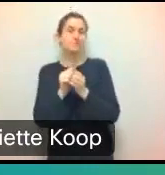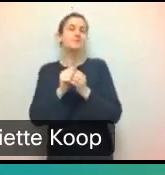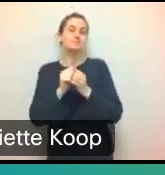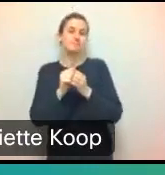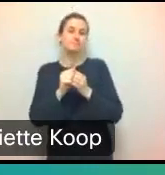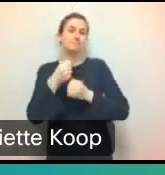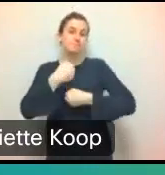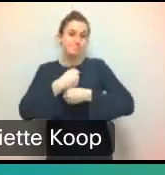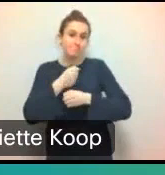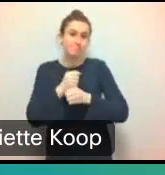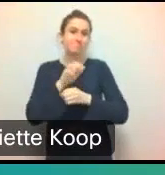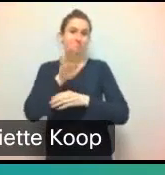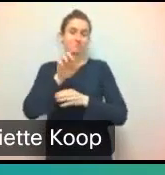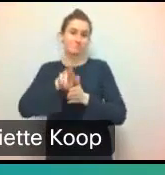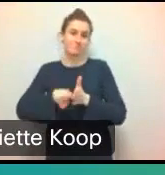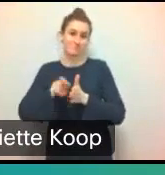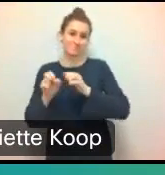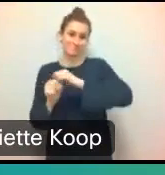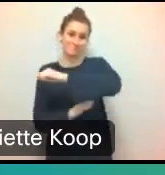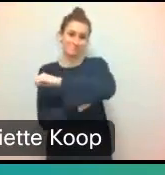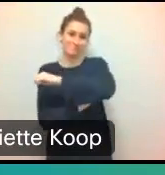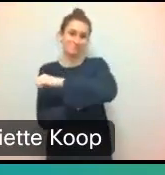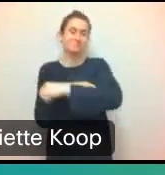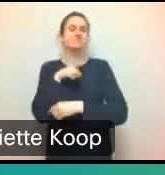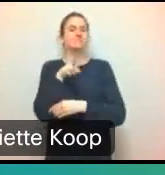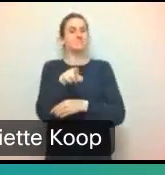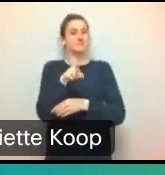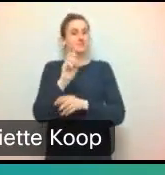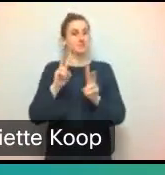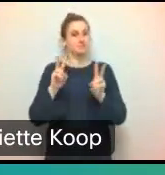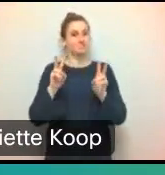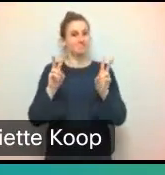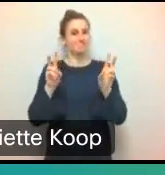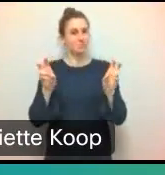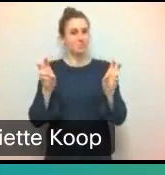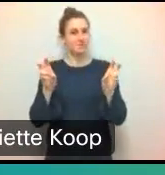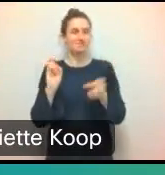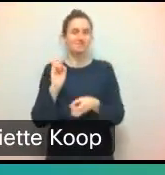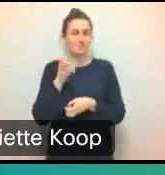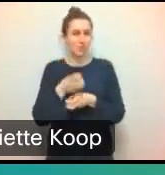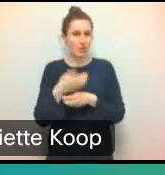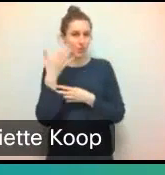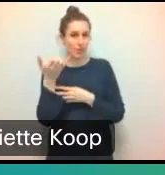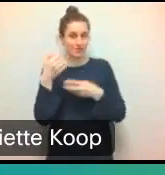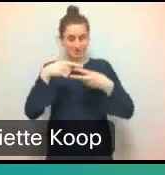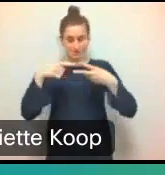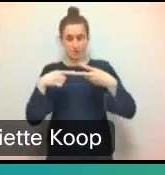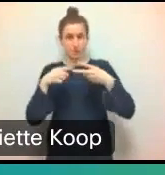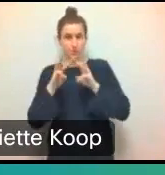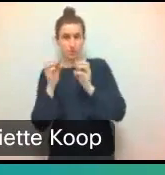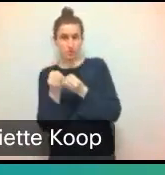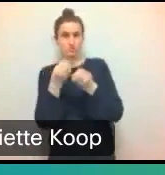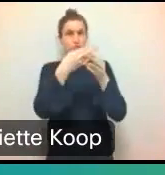Foundations. This is a tricky one because these are short presentations, and this is a